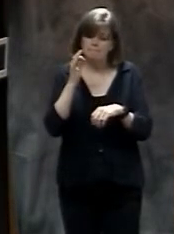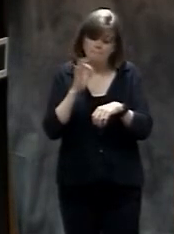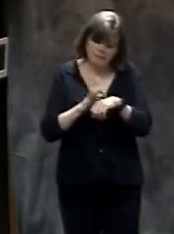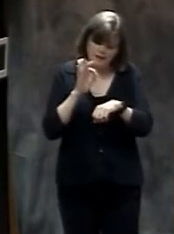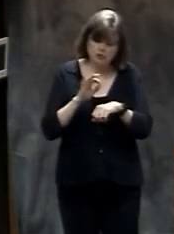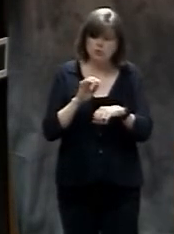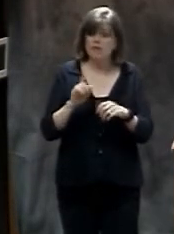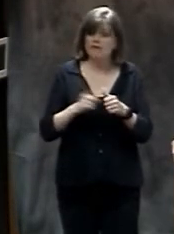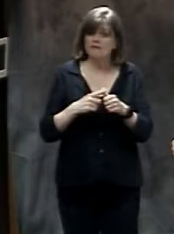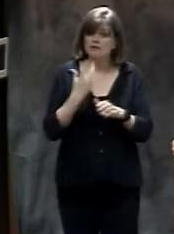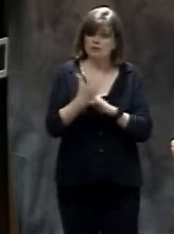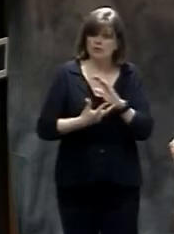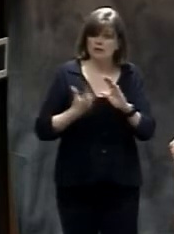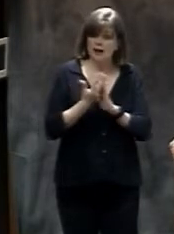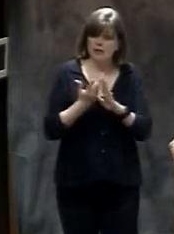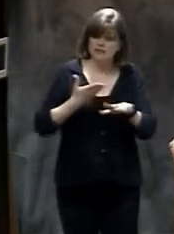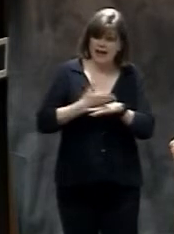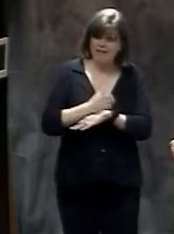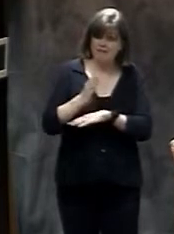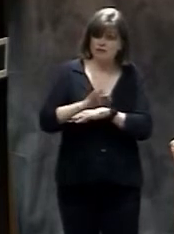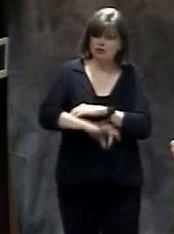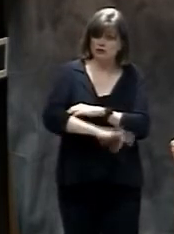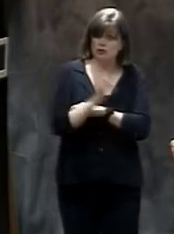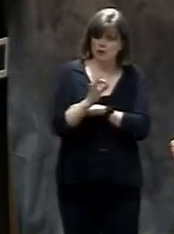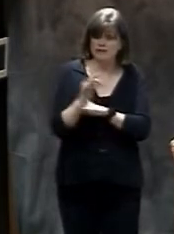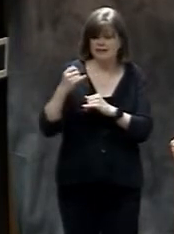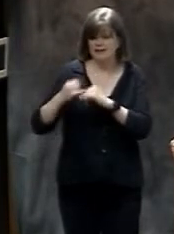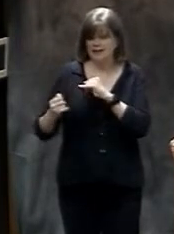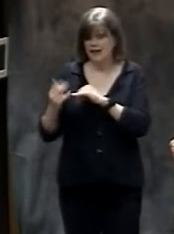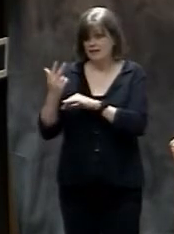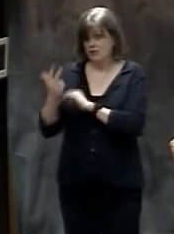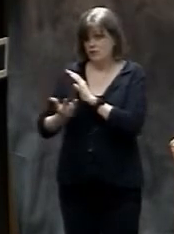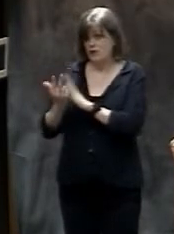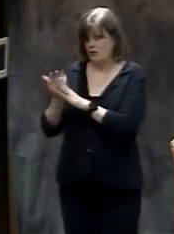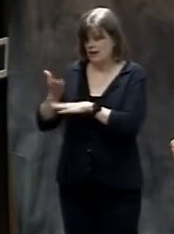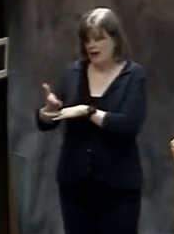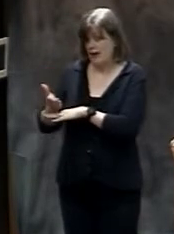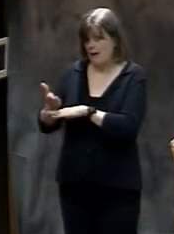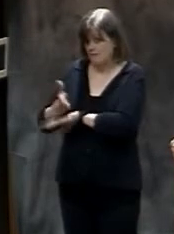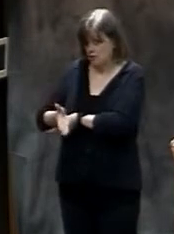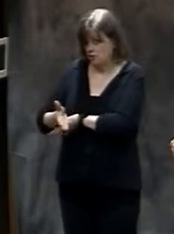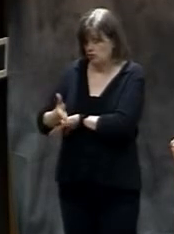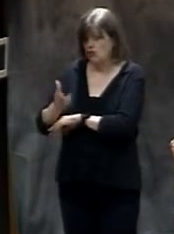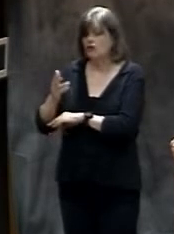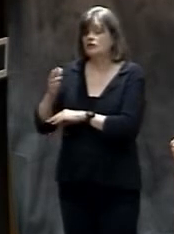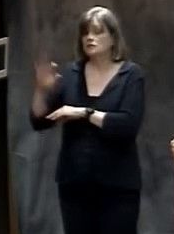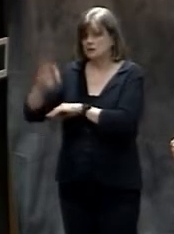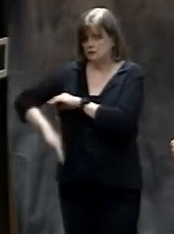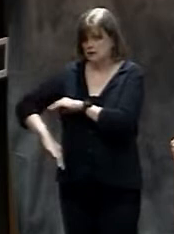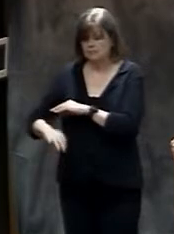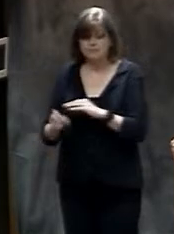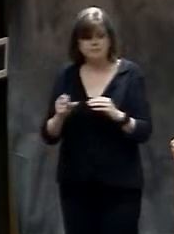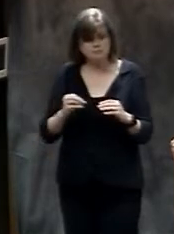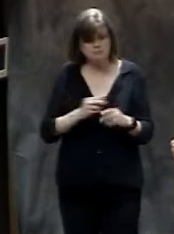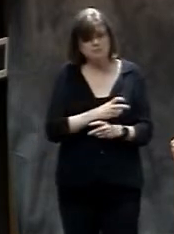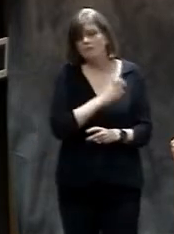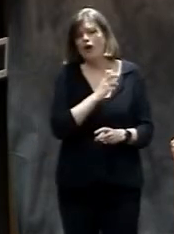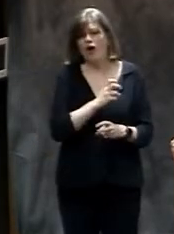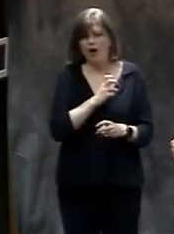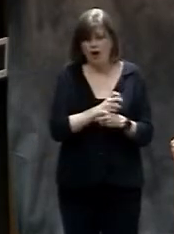last 3 hours before sunset. So it's very difficult to avoid bites from this mosquito when you're out and